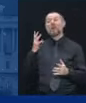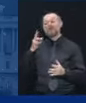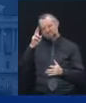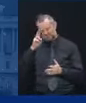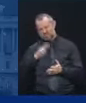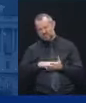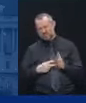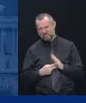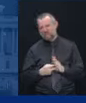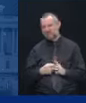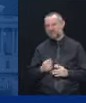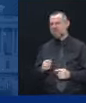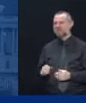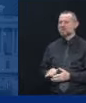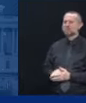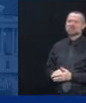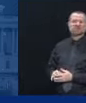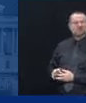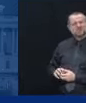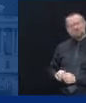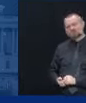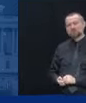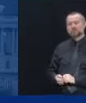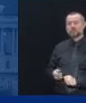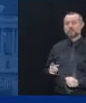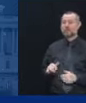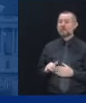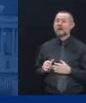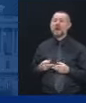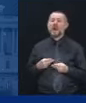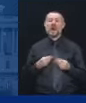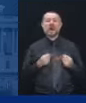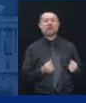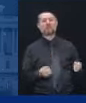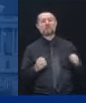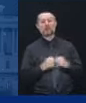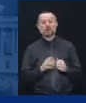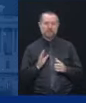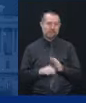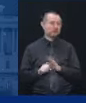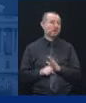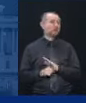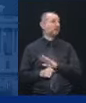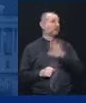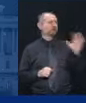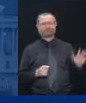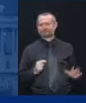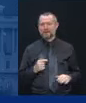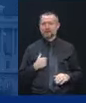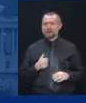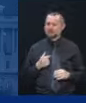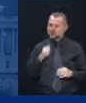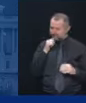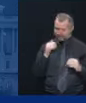state and cost this state more than any other state. Everyone said it was unfair. Everyone. We sued the